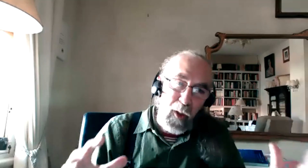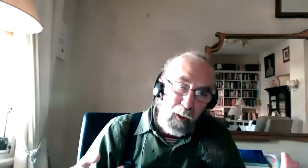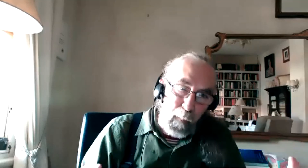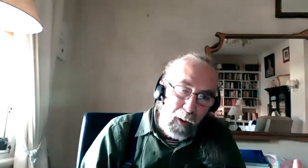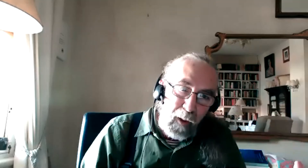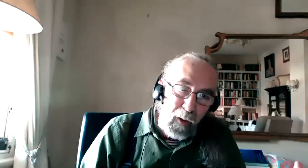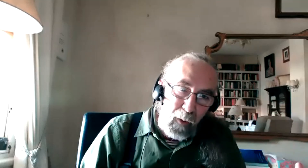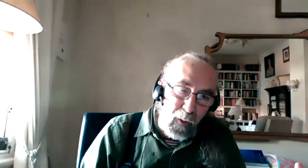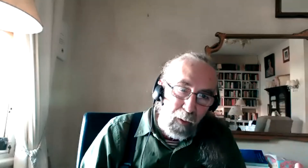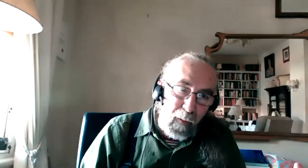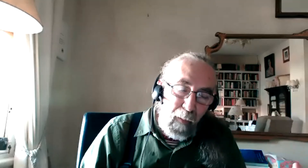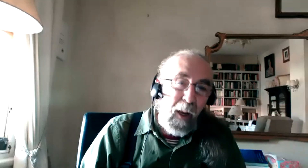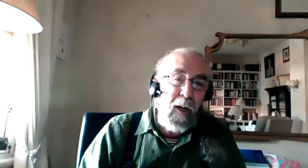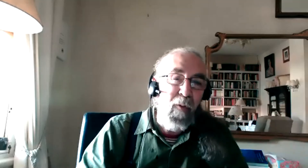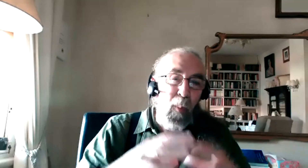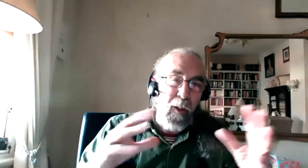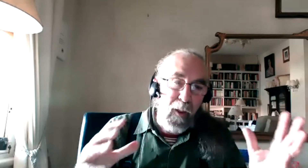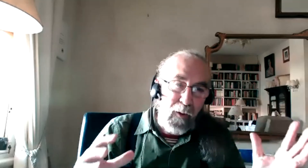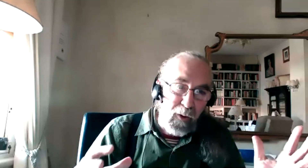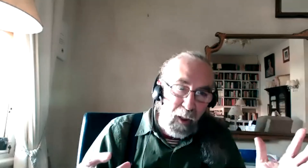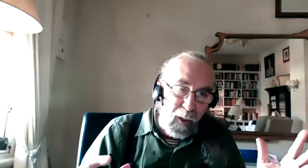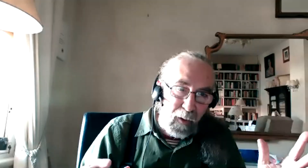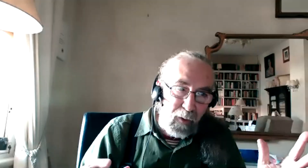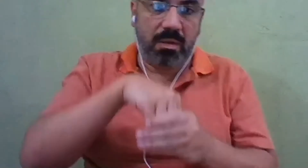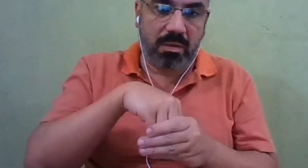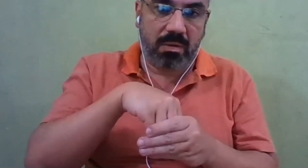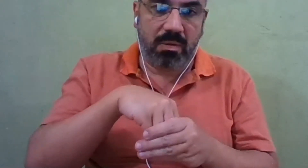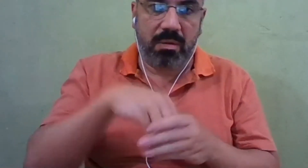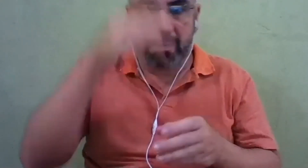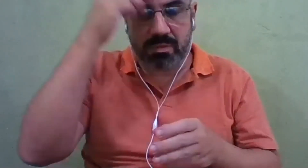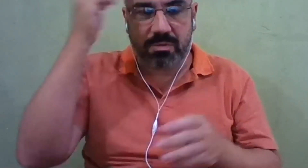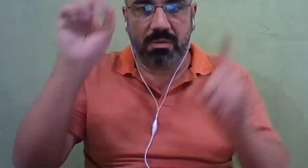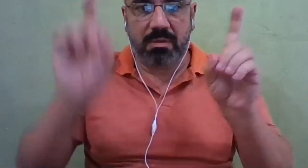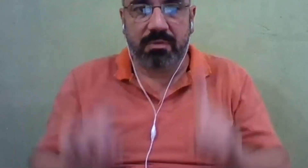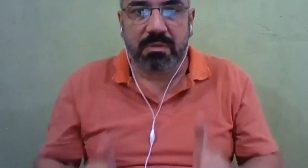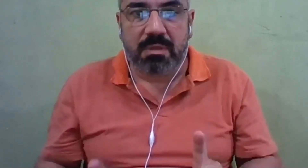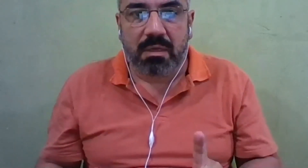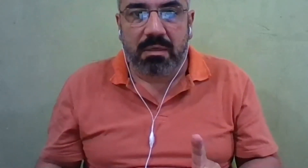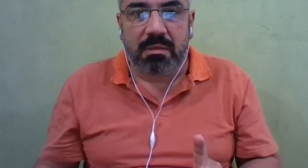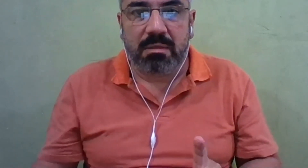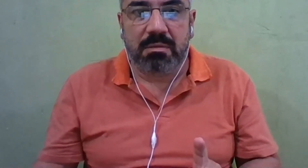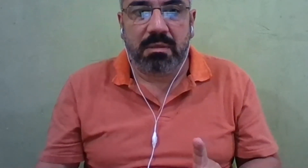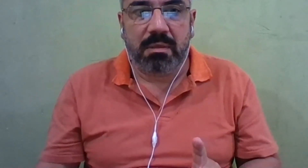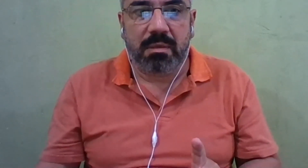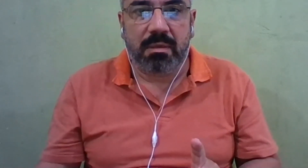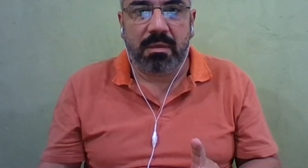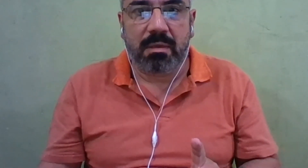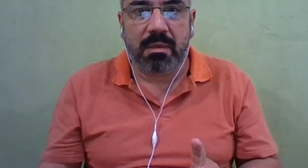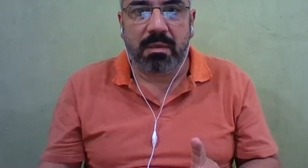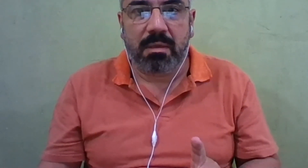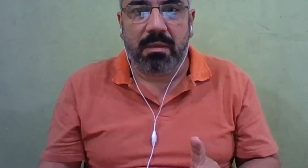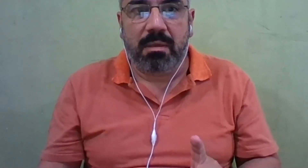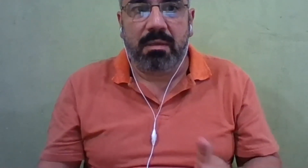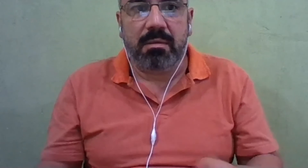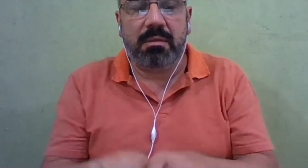because they're completely included. And everyone understands that disability is a two-sided